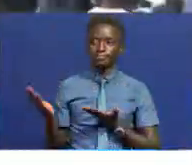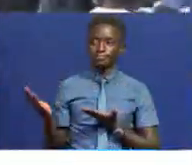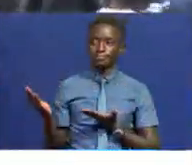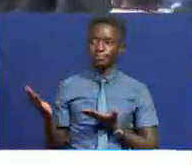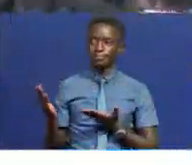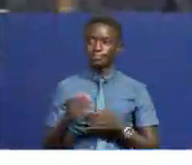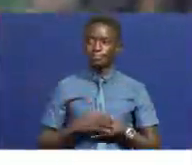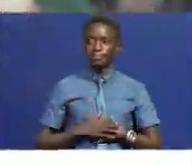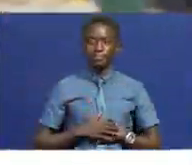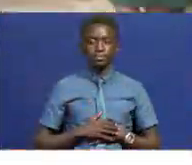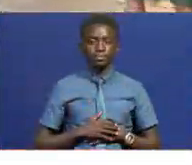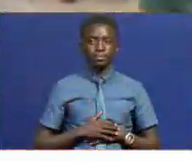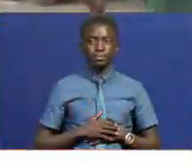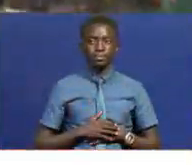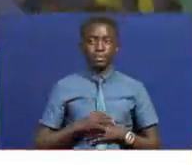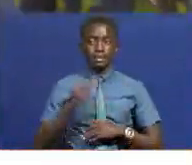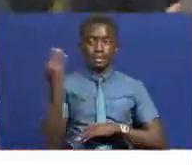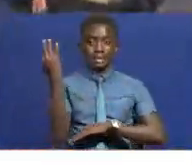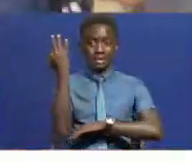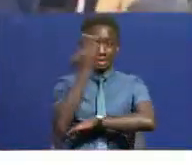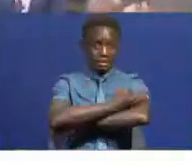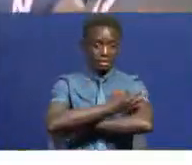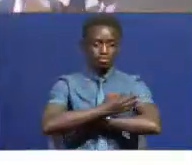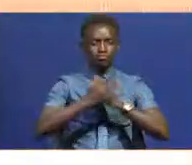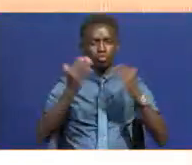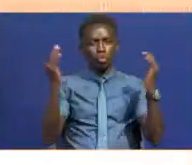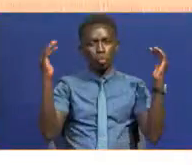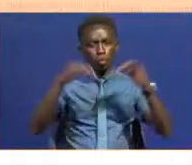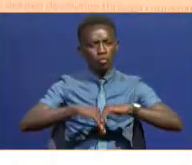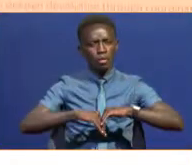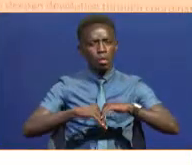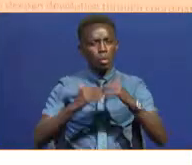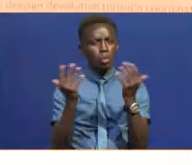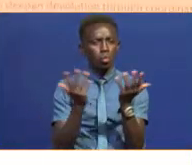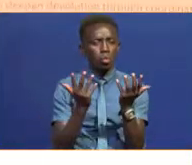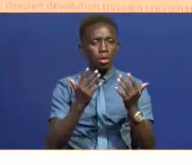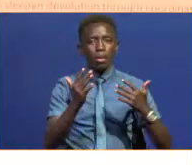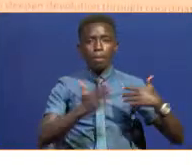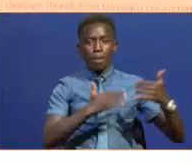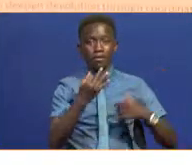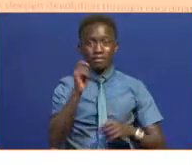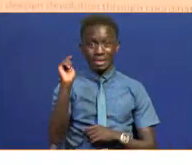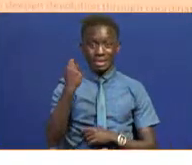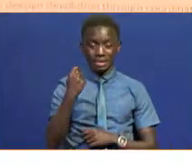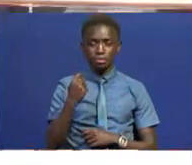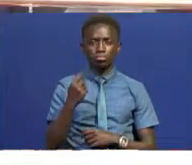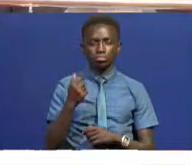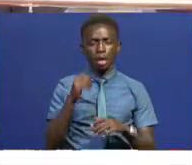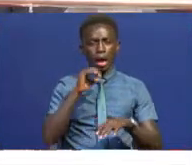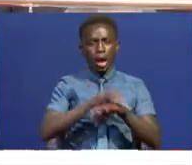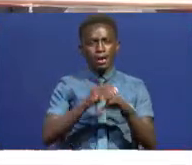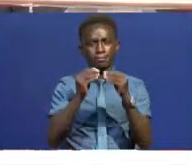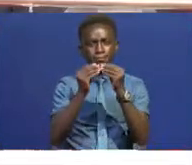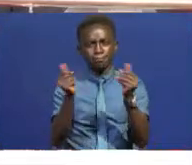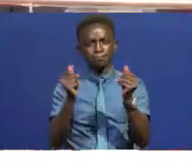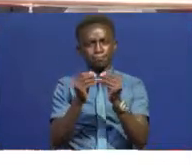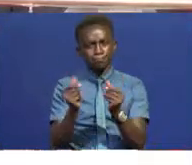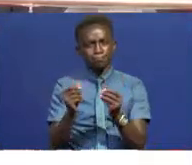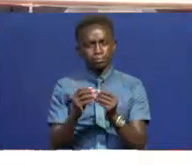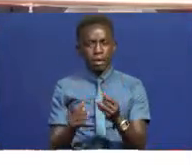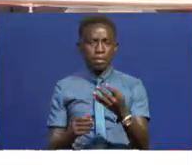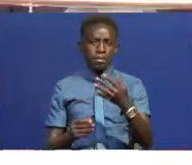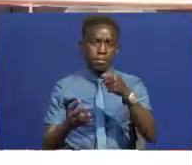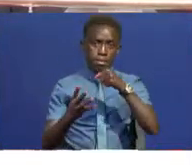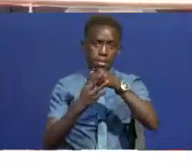The three-day National Wage Bill Conference at the Bomas of Kenya culminated into a nine-point resolution adopted to reduce the ballooning